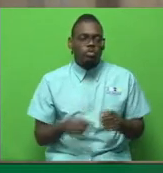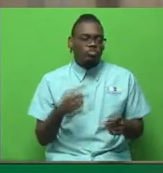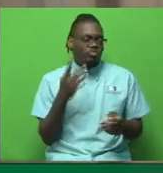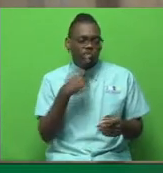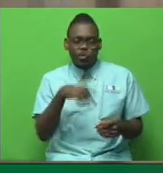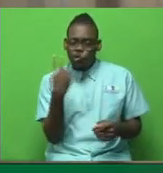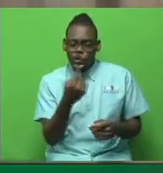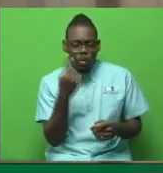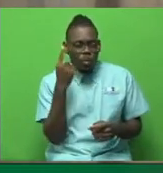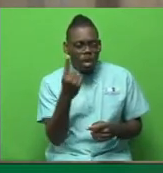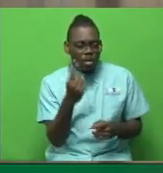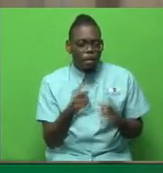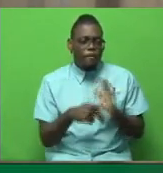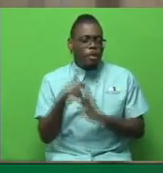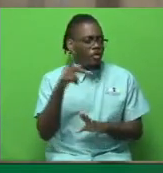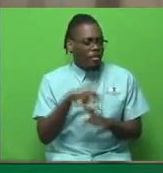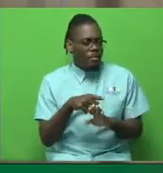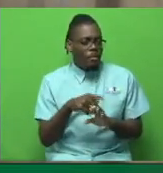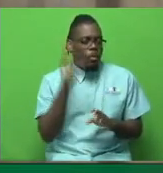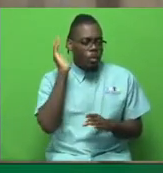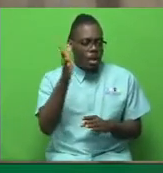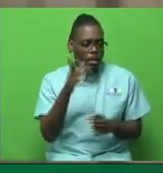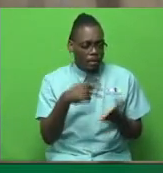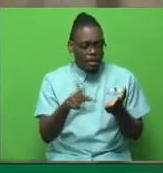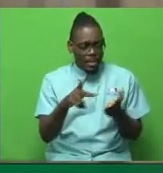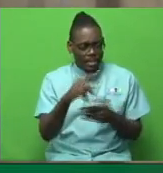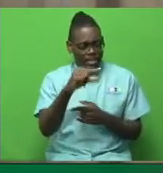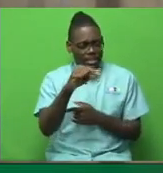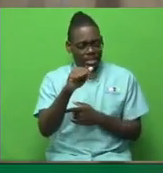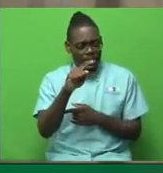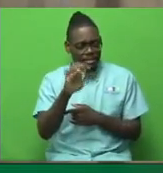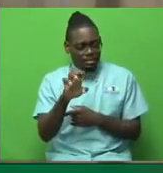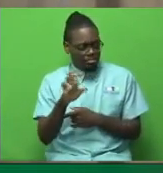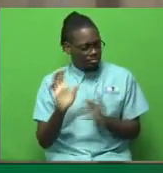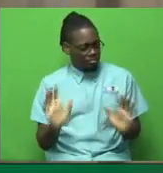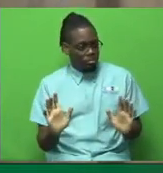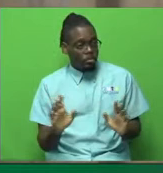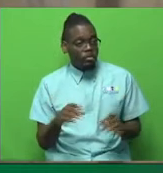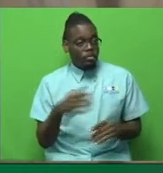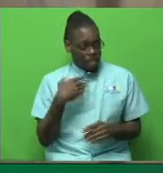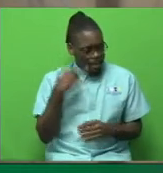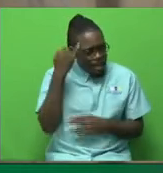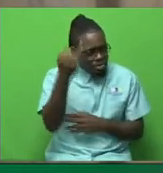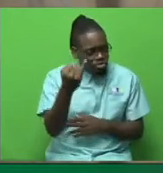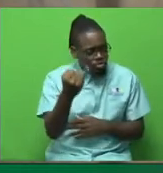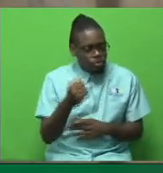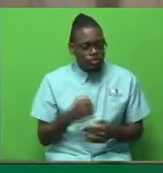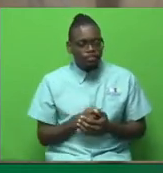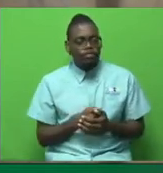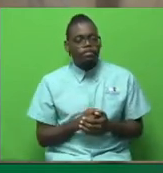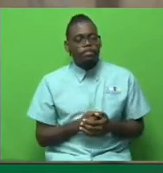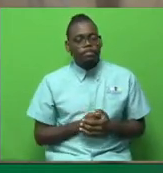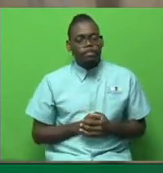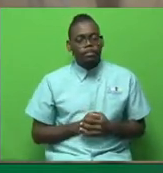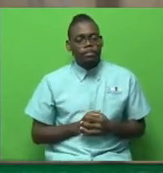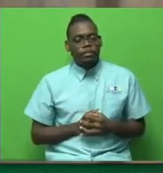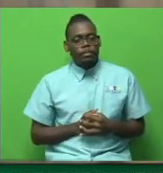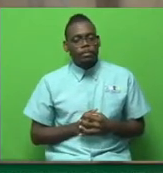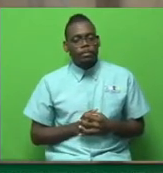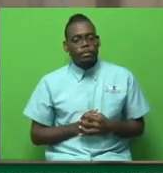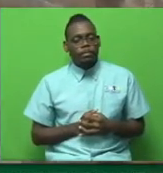program at an undergraduate level now when at that time um I don't remember one second another